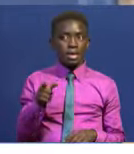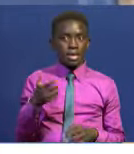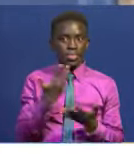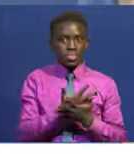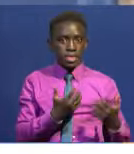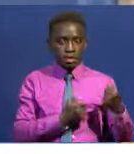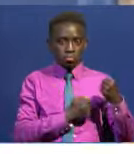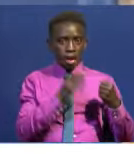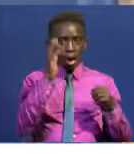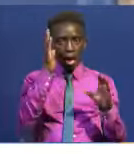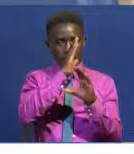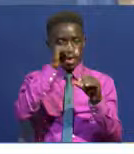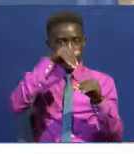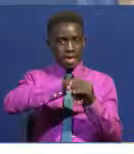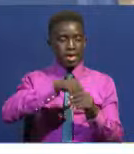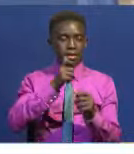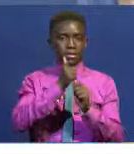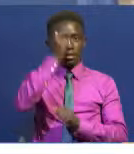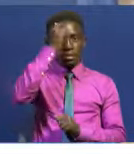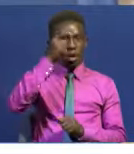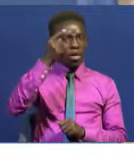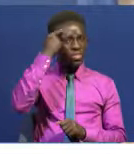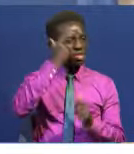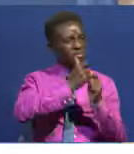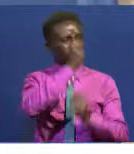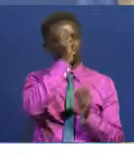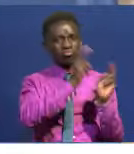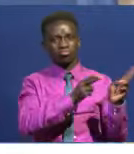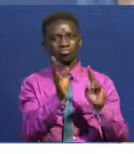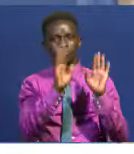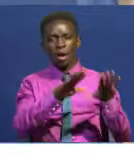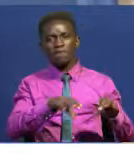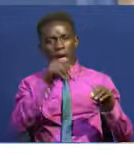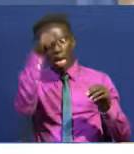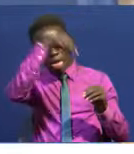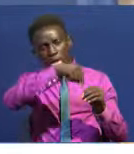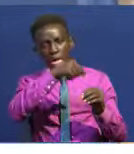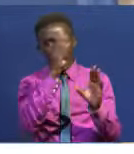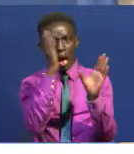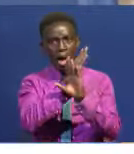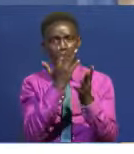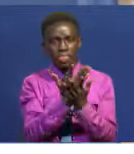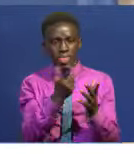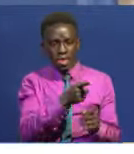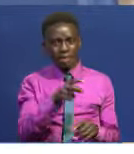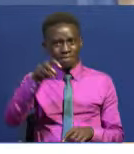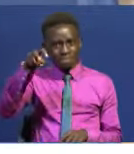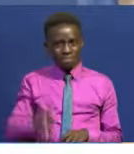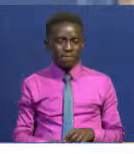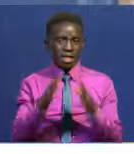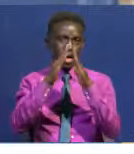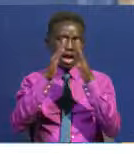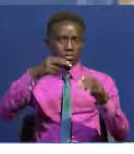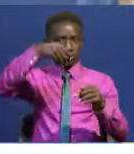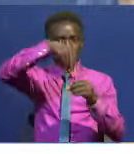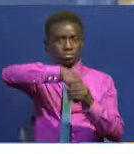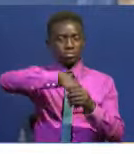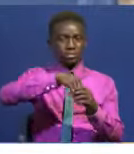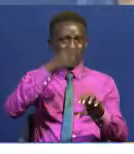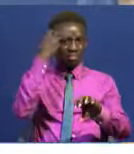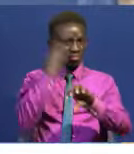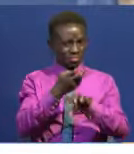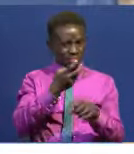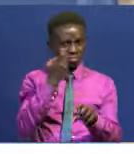hata akibeba unafikiria amebeba mavuli, kumbe amebeba tool ya kuenda kuvunja naye nyumba. It's a very strong metal